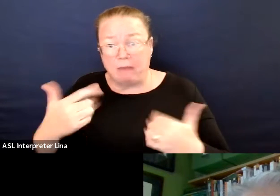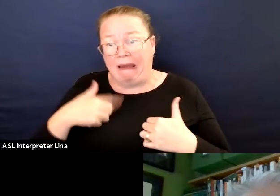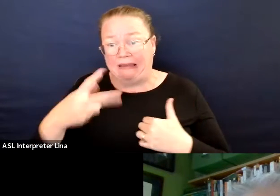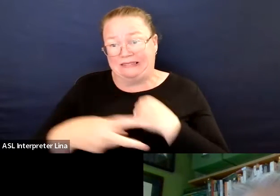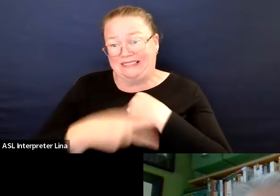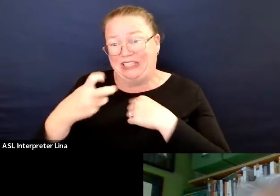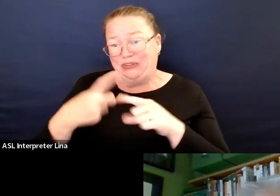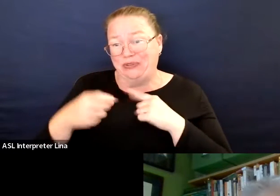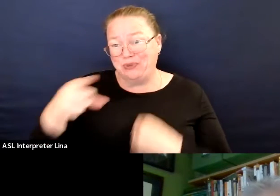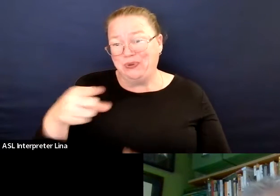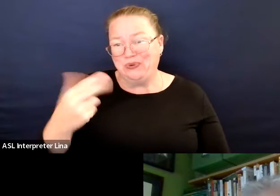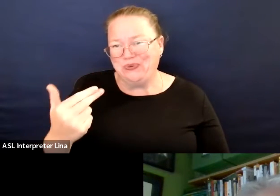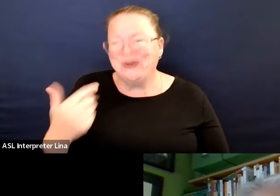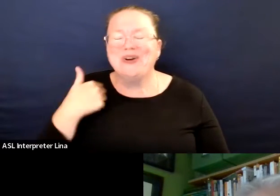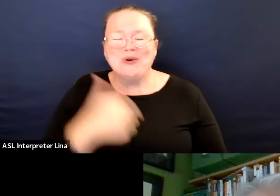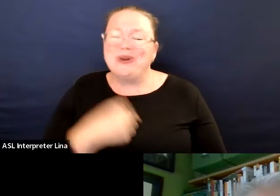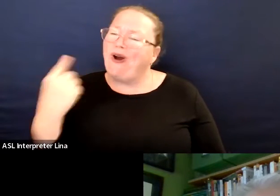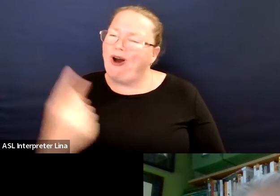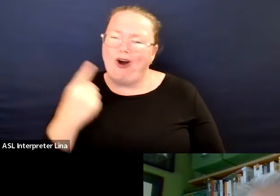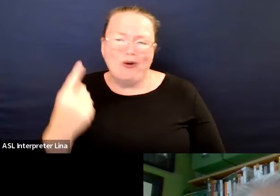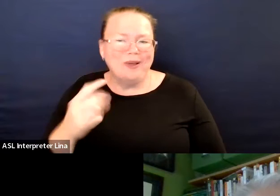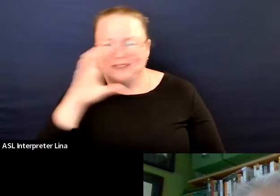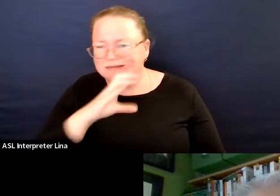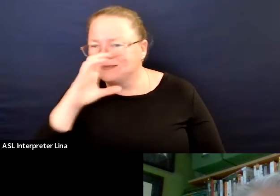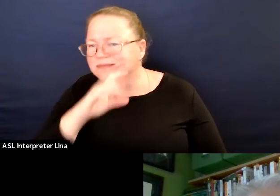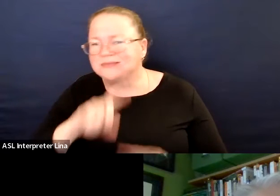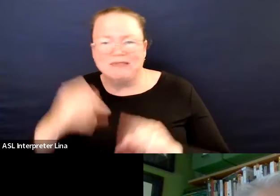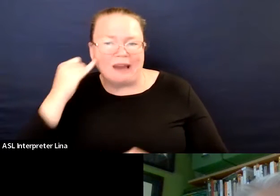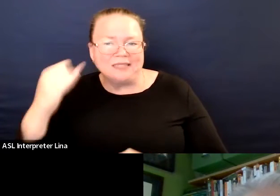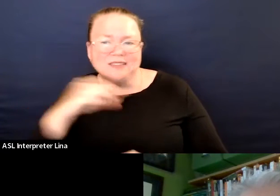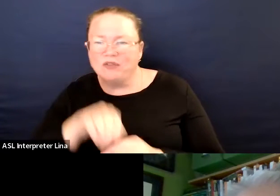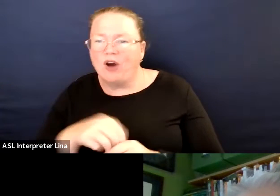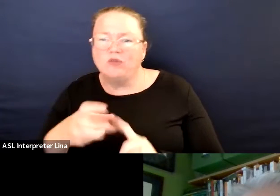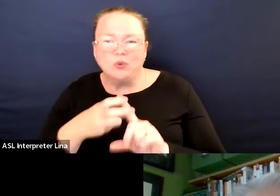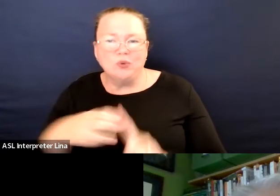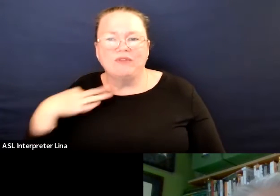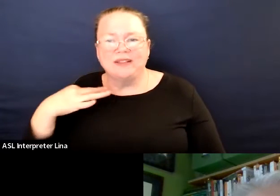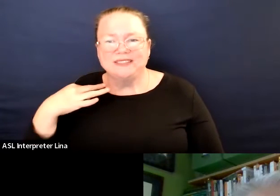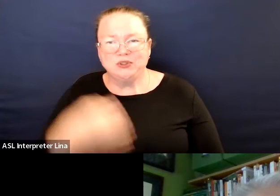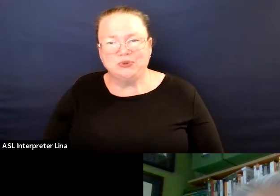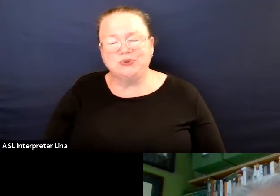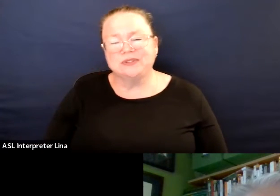from you. We are always looking for different ideas when it comes to recruiting volunteers.